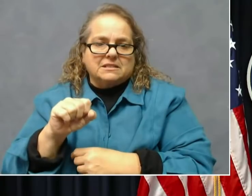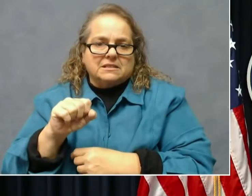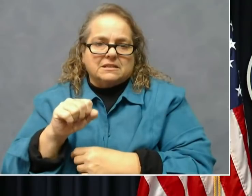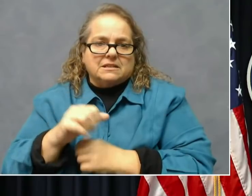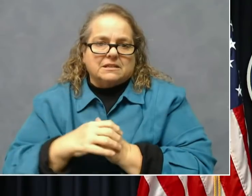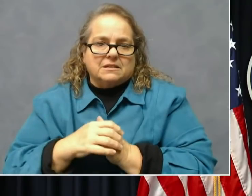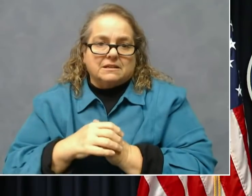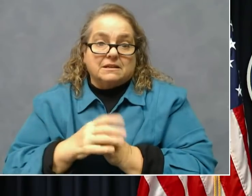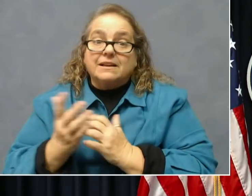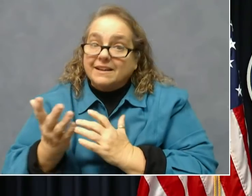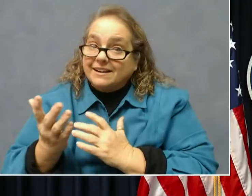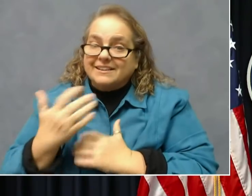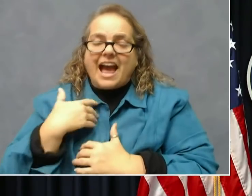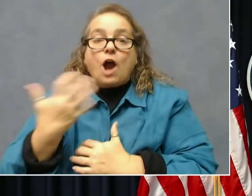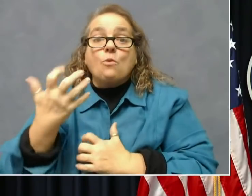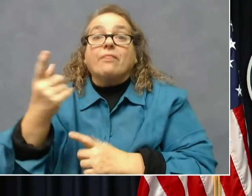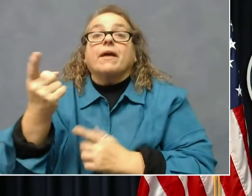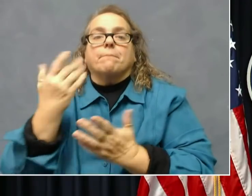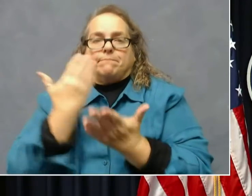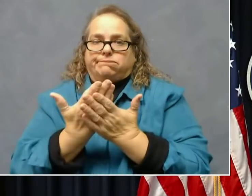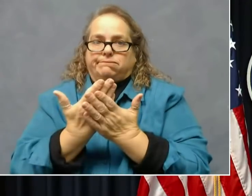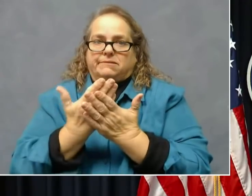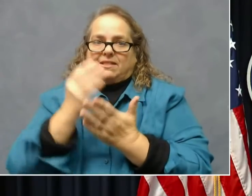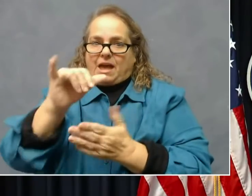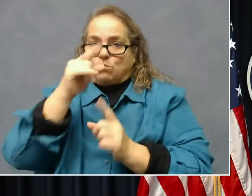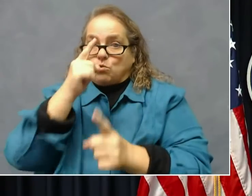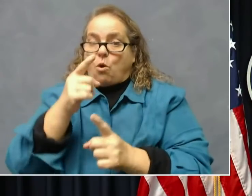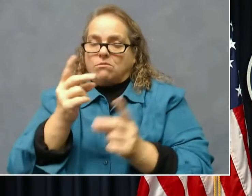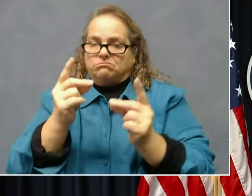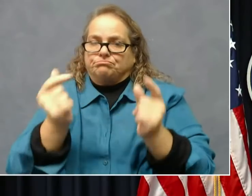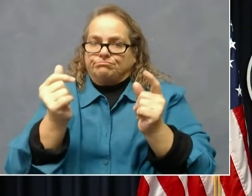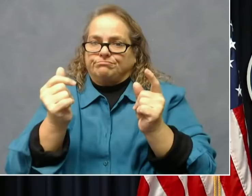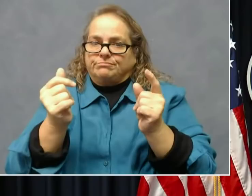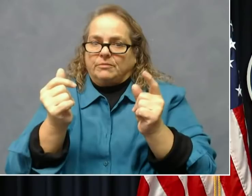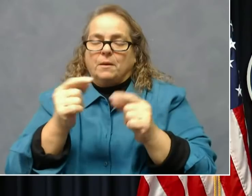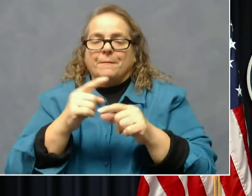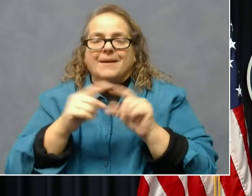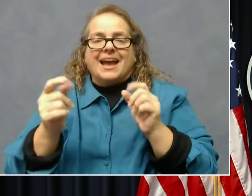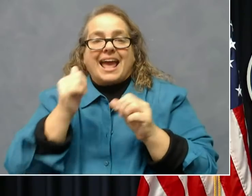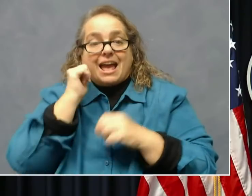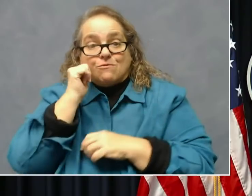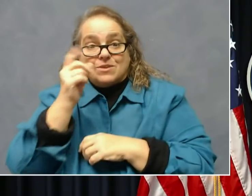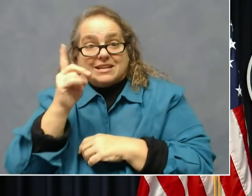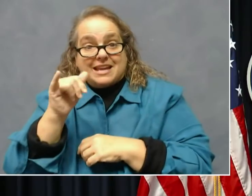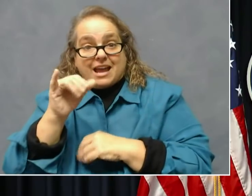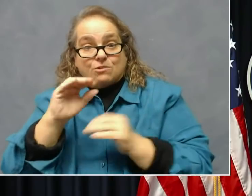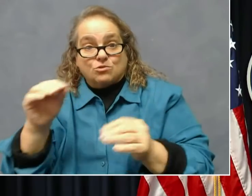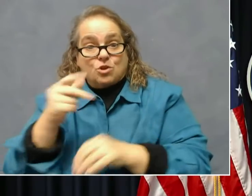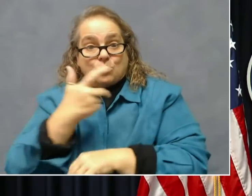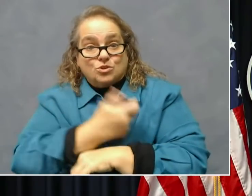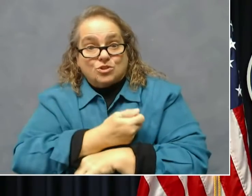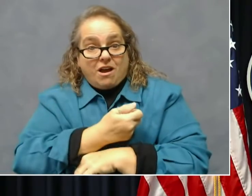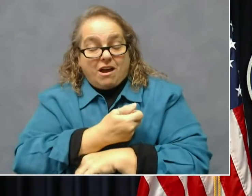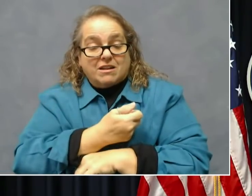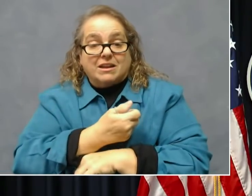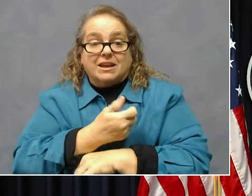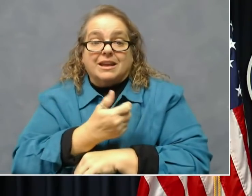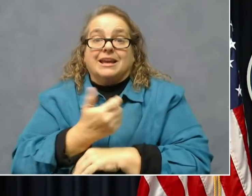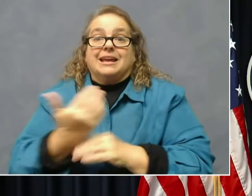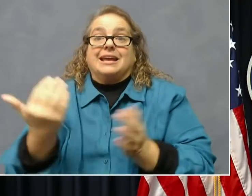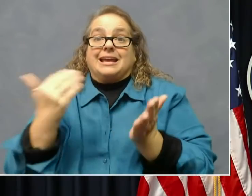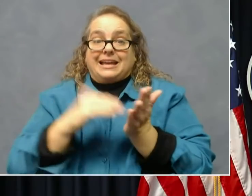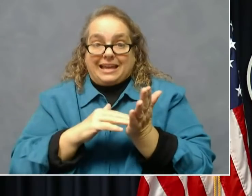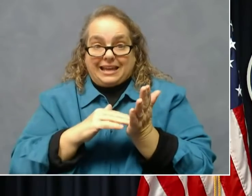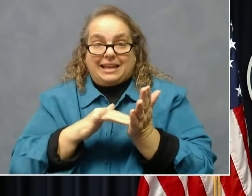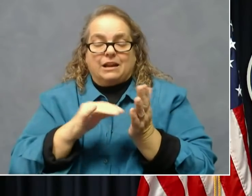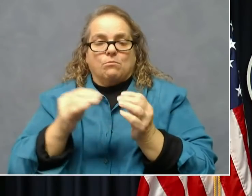want them to reach it immediately because every day that goes by that somebody's not vaccinated, again, is more time